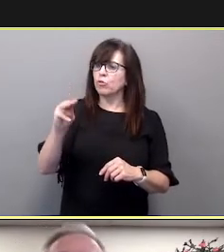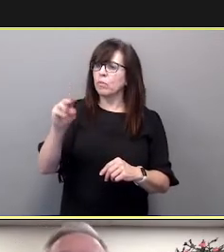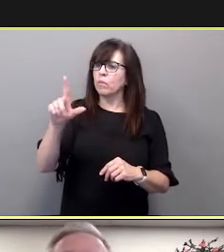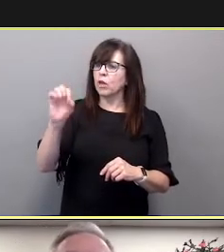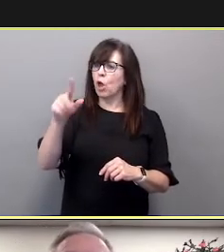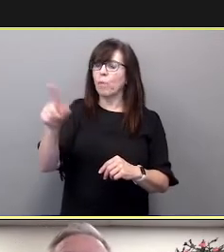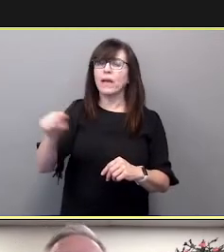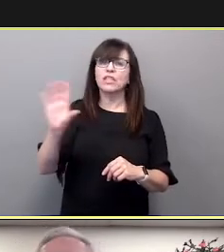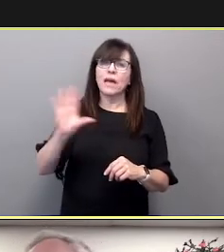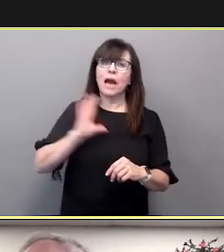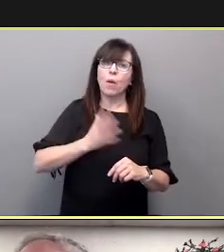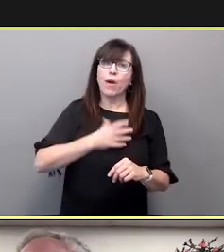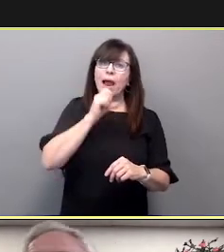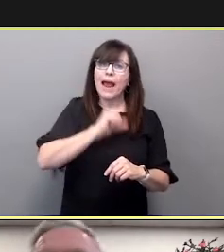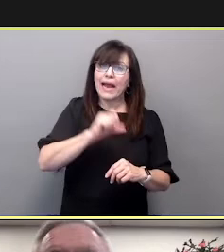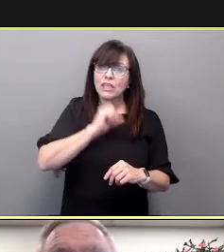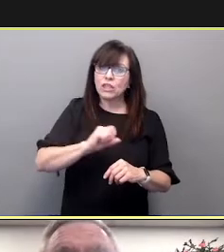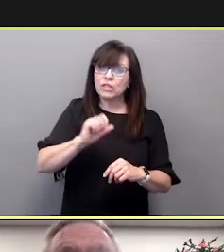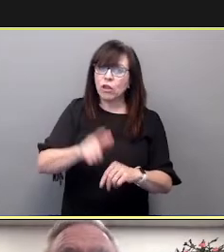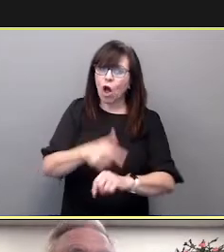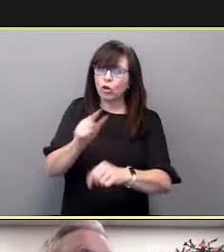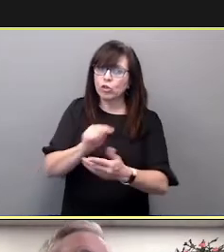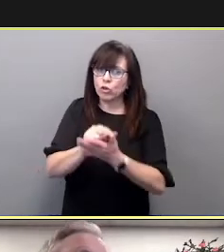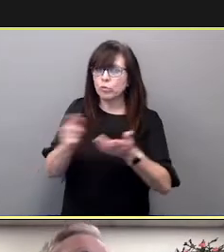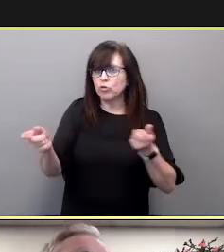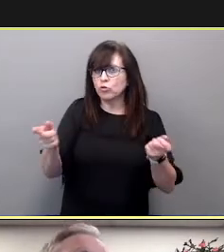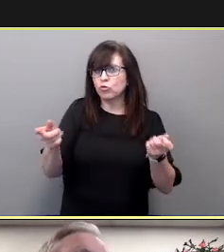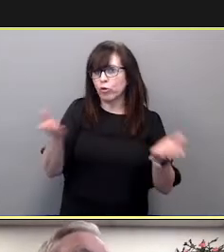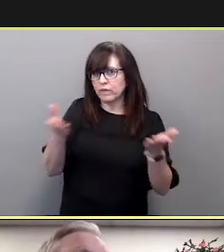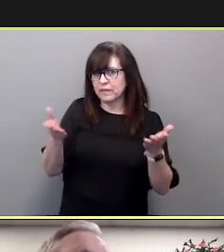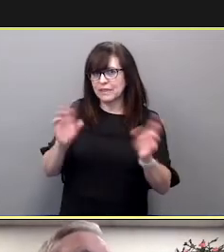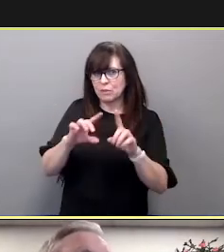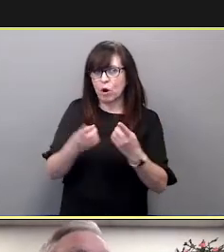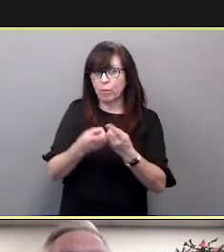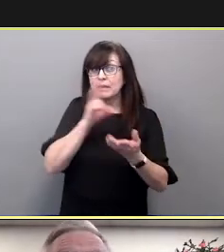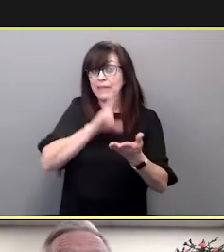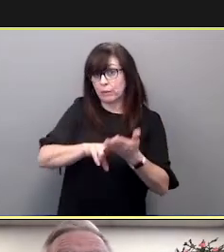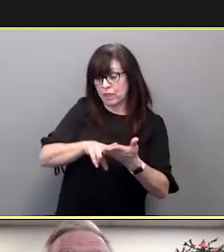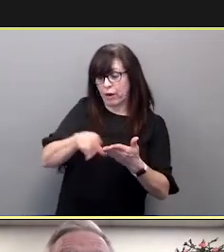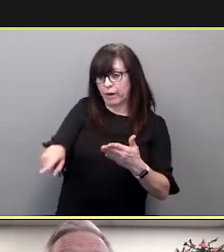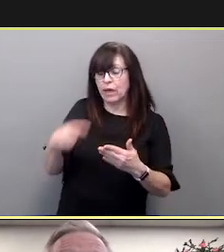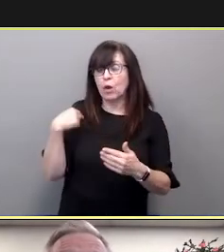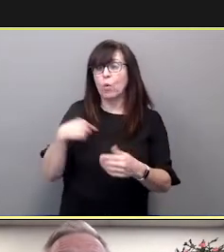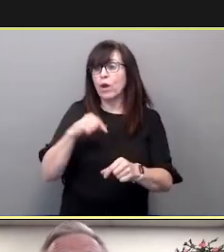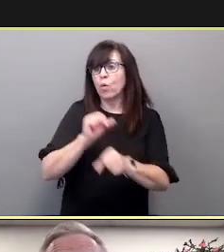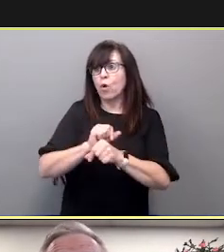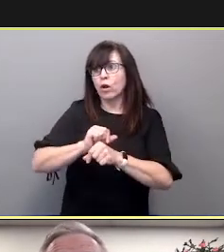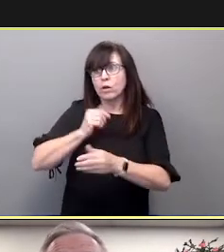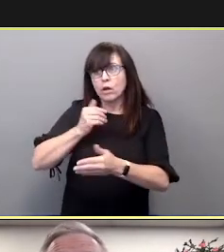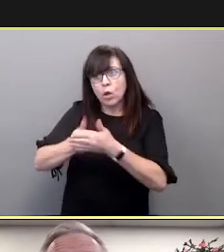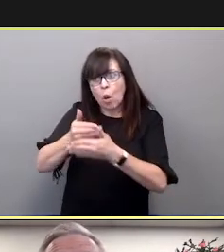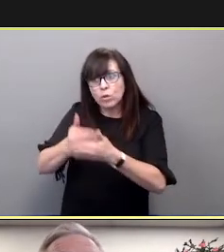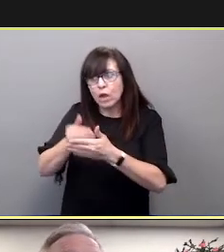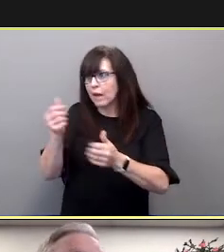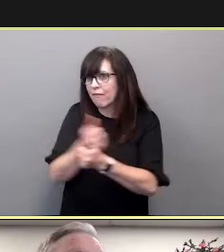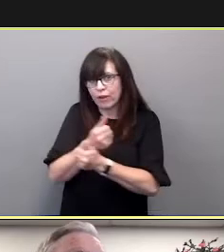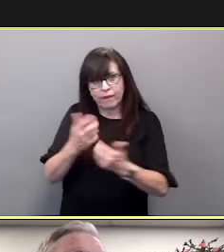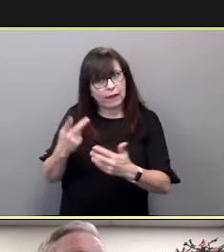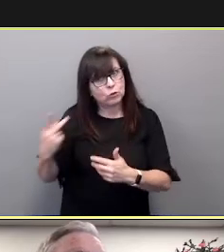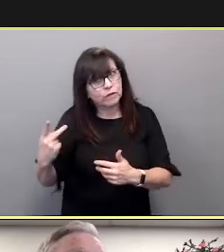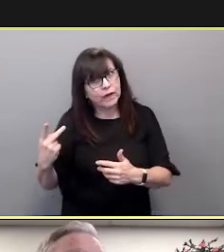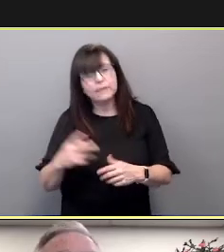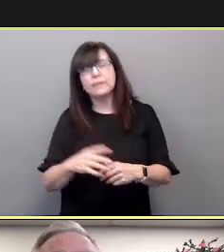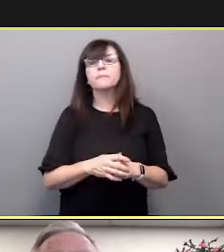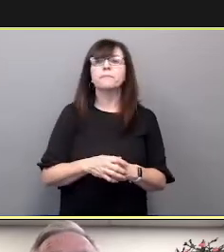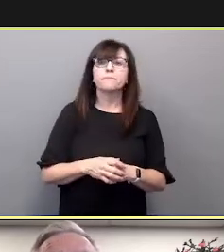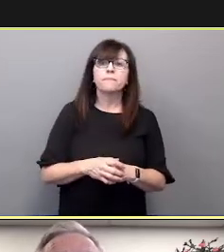Long-Term Services Department Secretary, and we work very closely together on almost everything. Also turns out